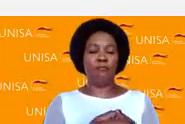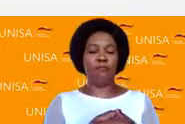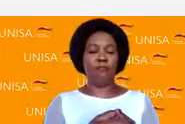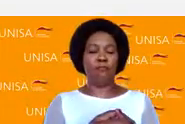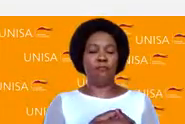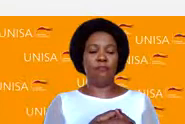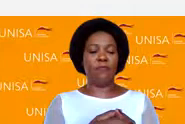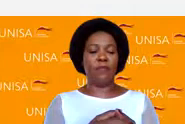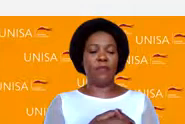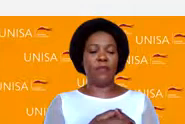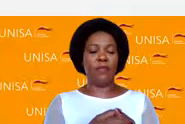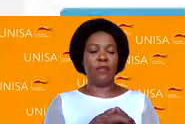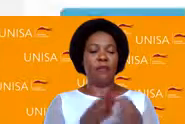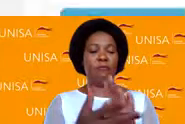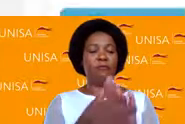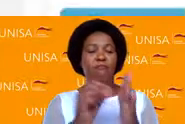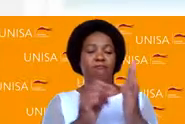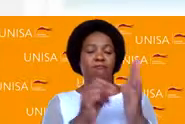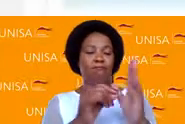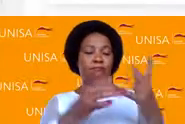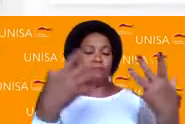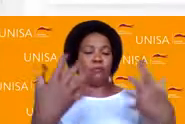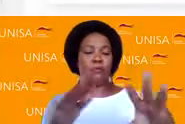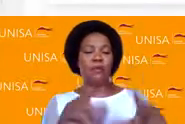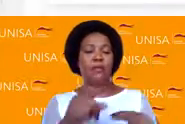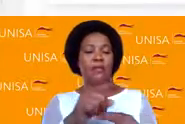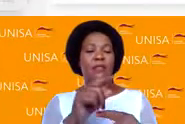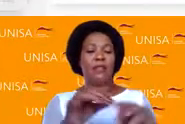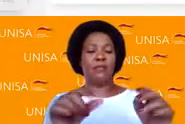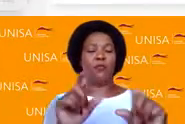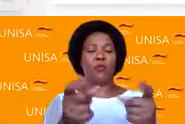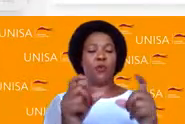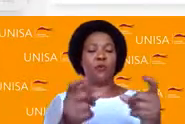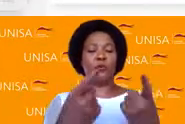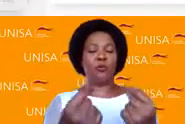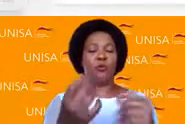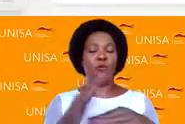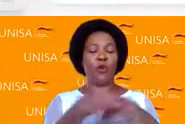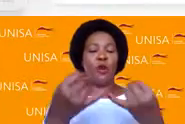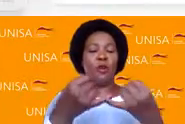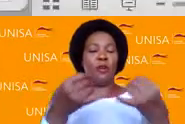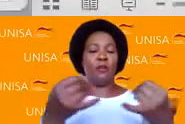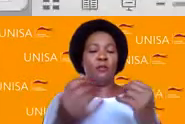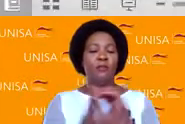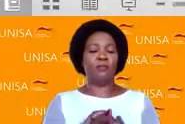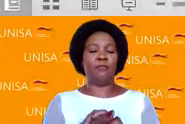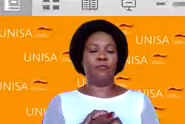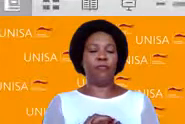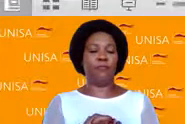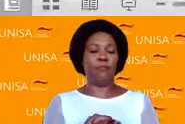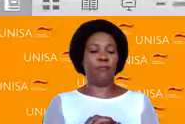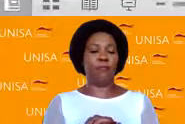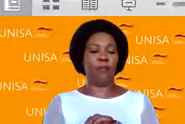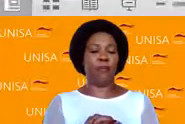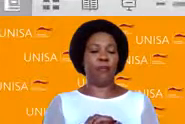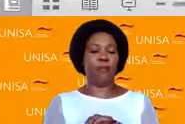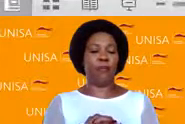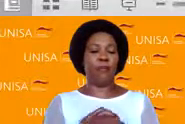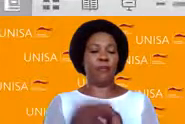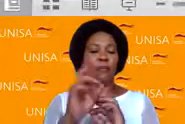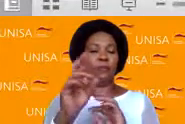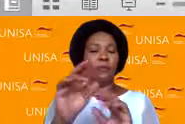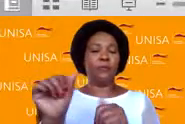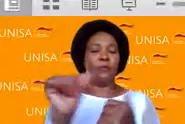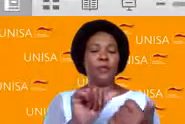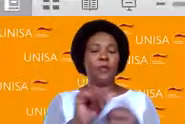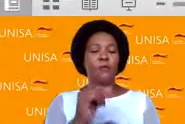that is very, very quick. I think let's just go back to our presentation quickly before we go to the